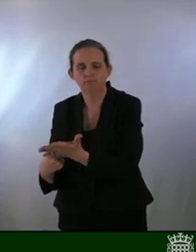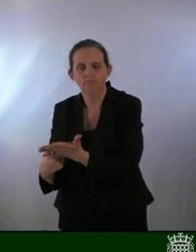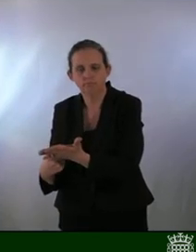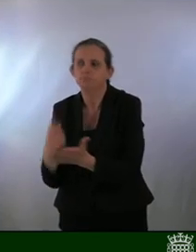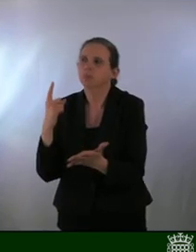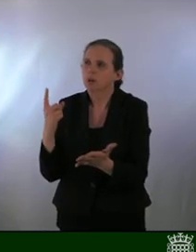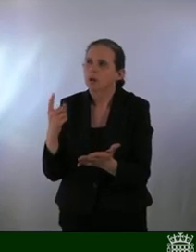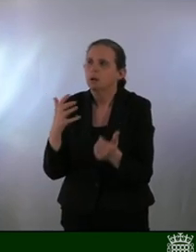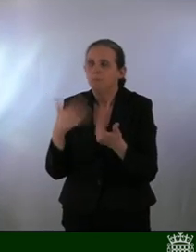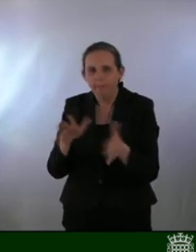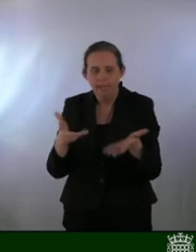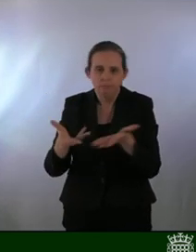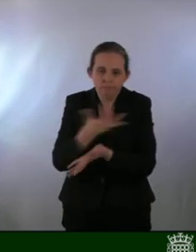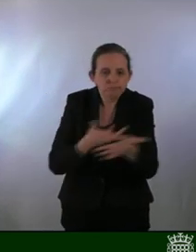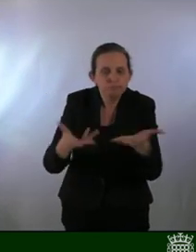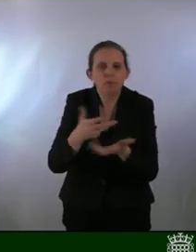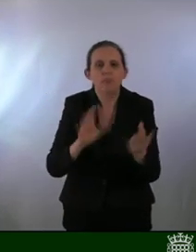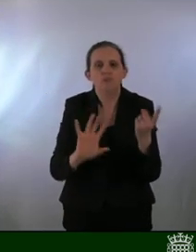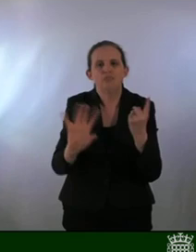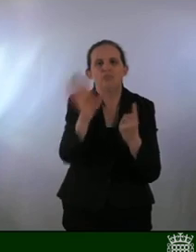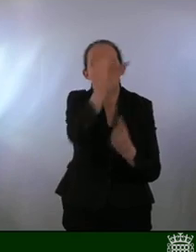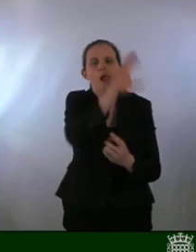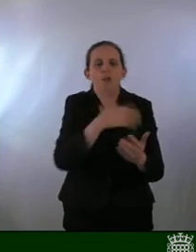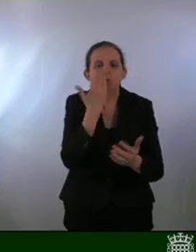there are discussions with the Regional Schools Commissioner